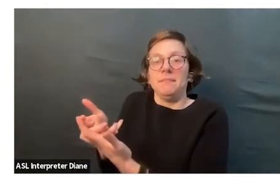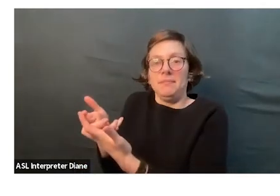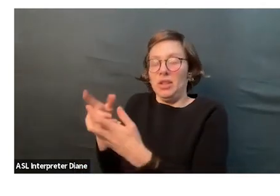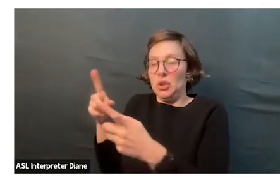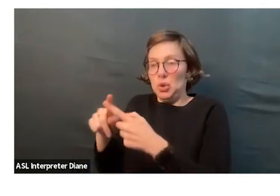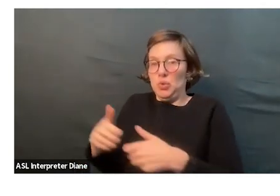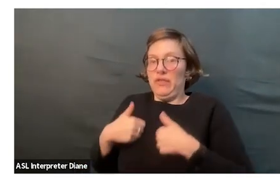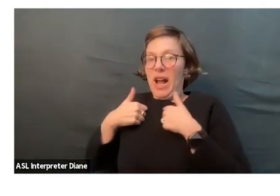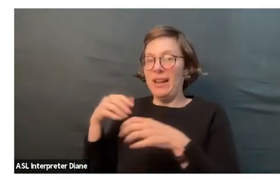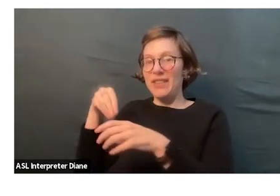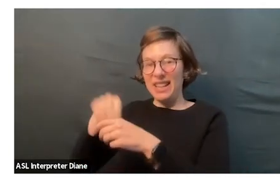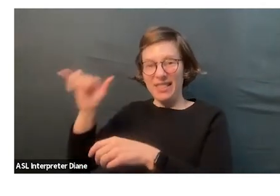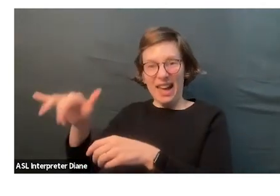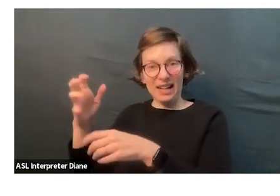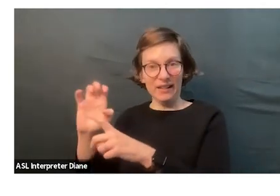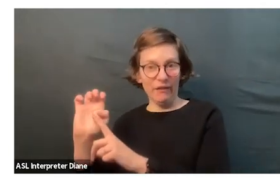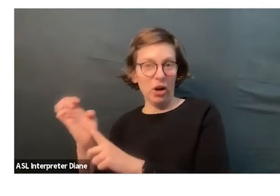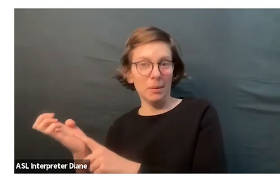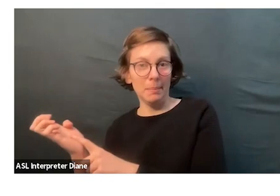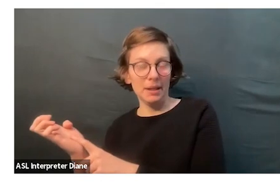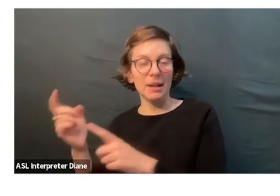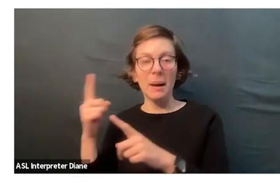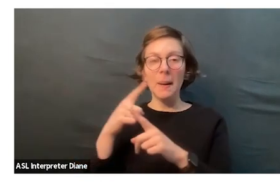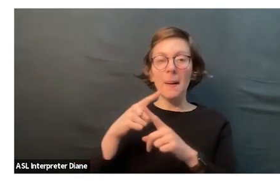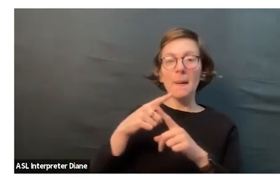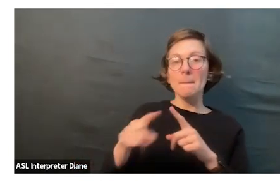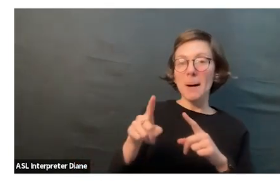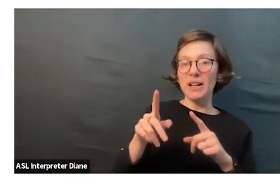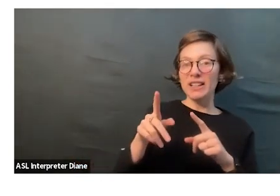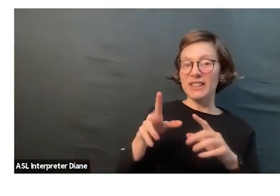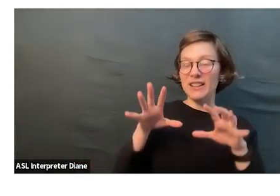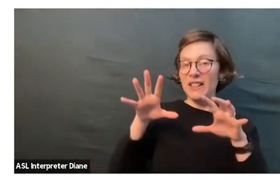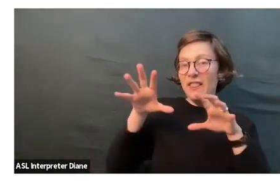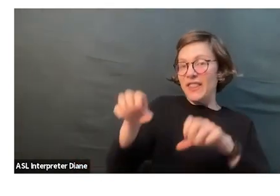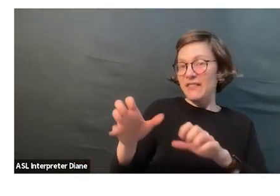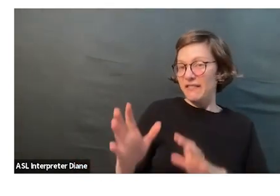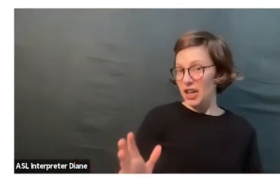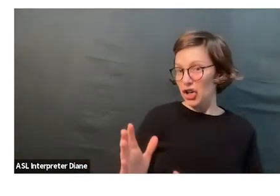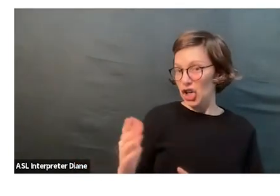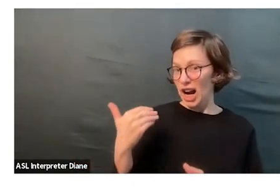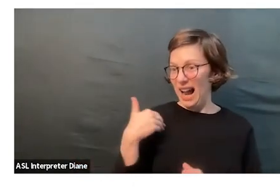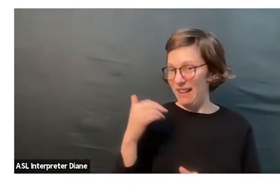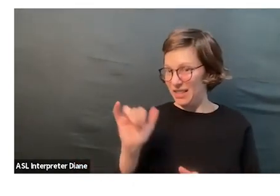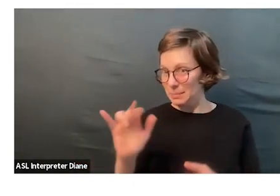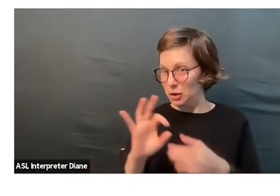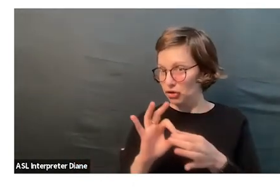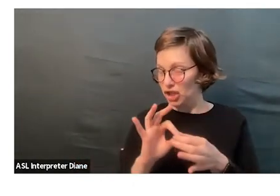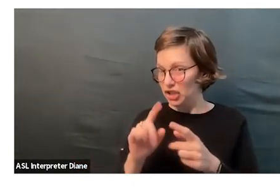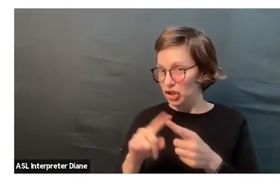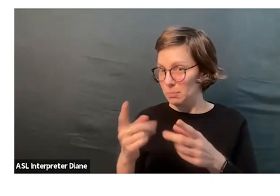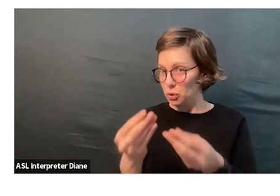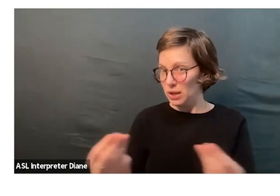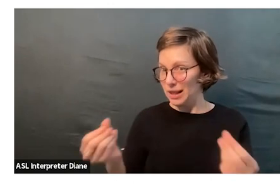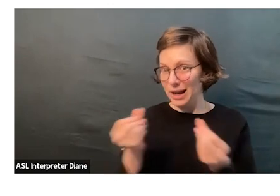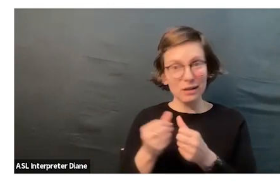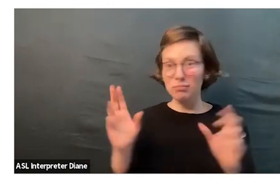but disregarding any sense of ecological balance and preservation of nature, in exchanging that for instead economic and